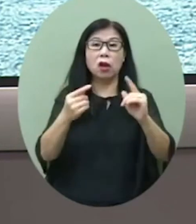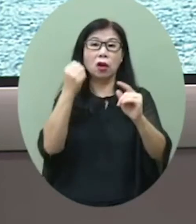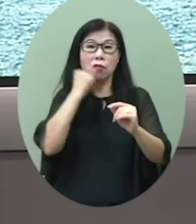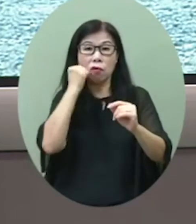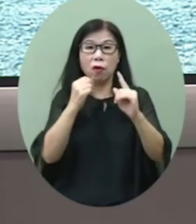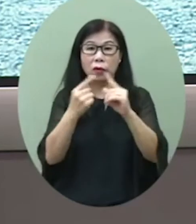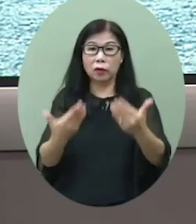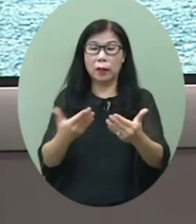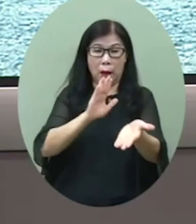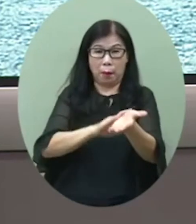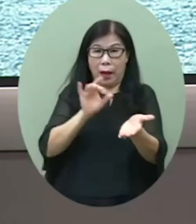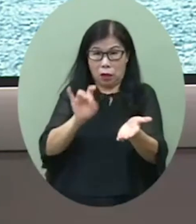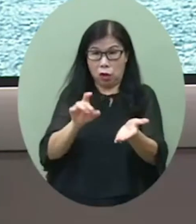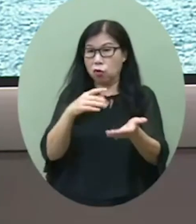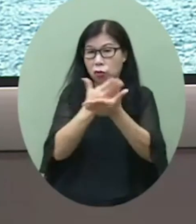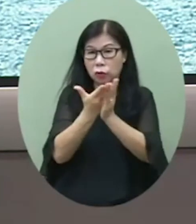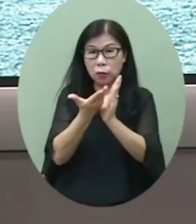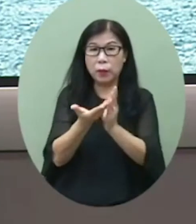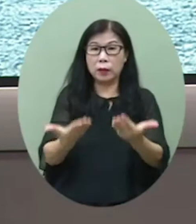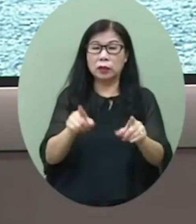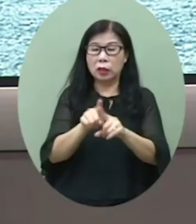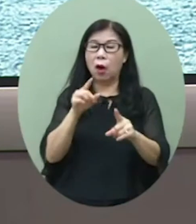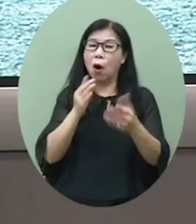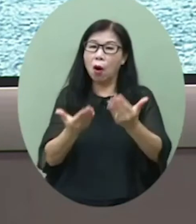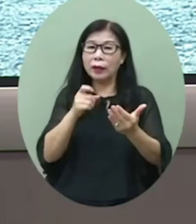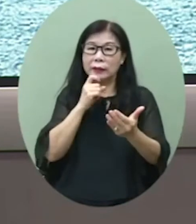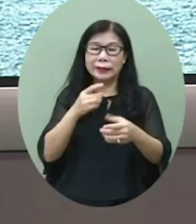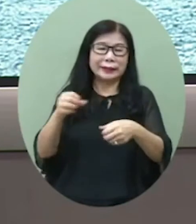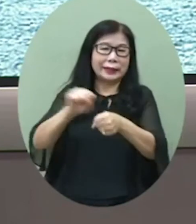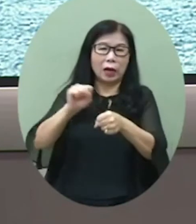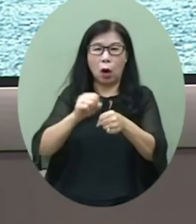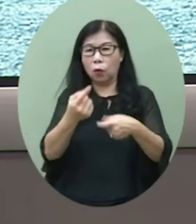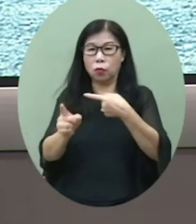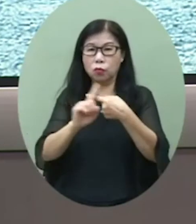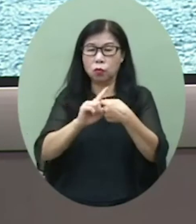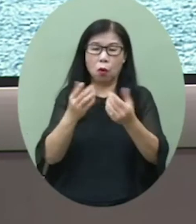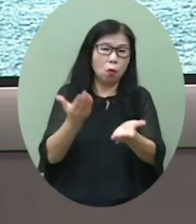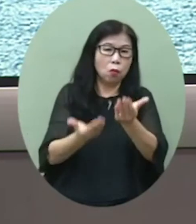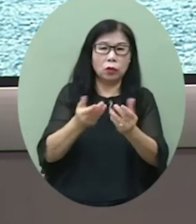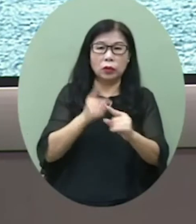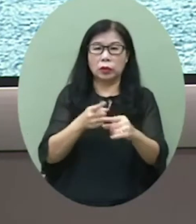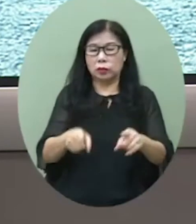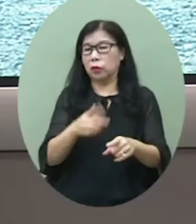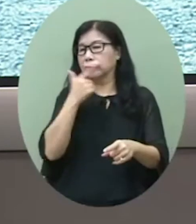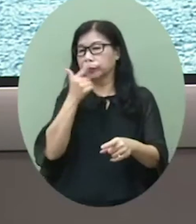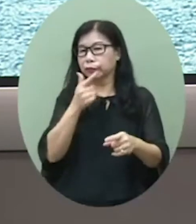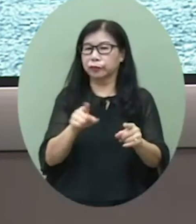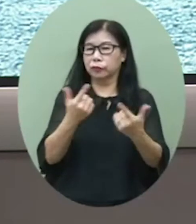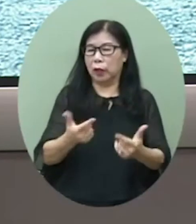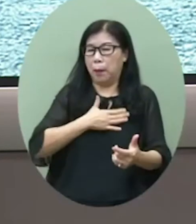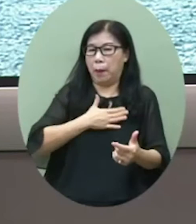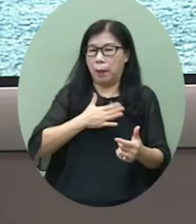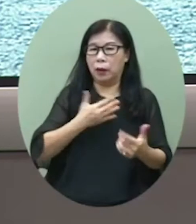register, there are some over 600,000 elderly voters. Now, they're going to face additional risk because of the